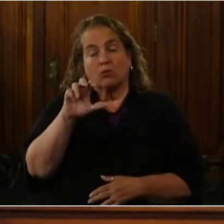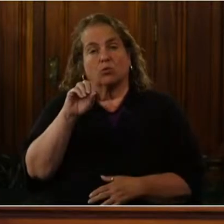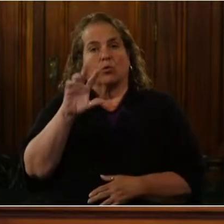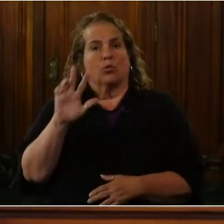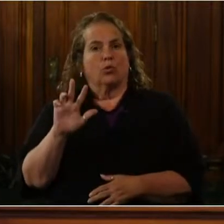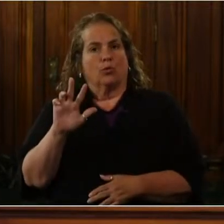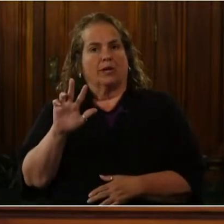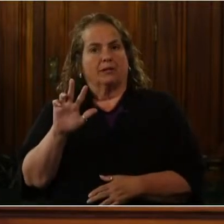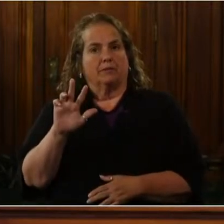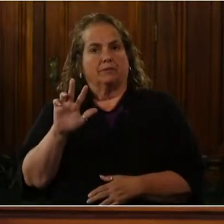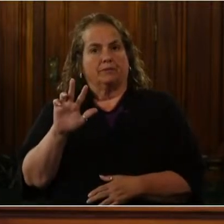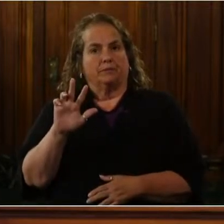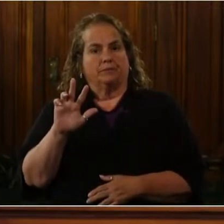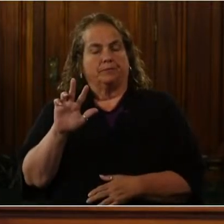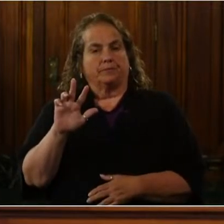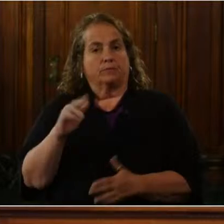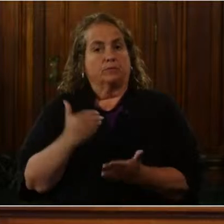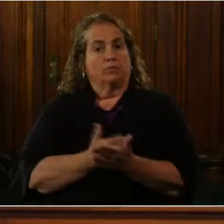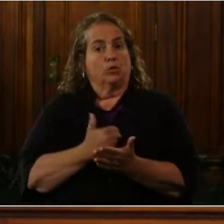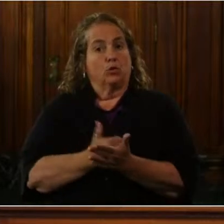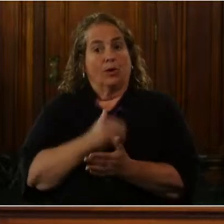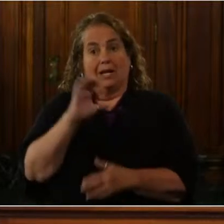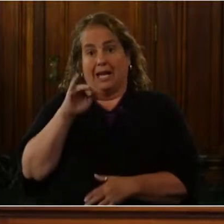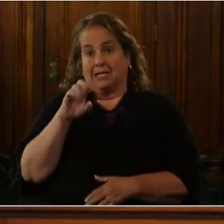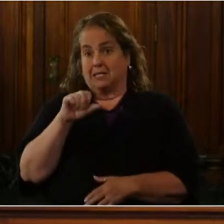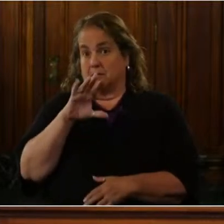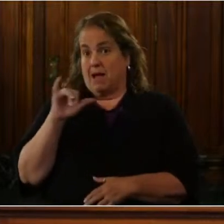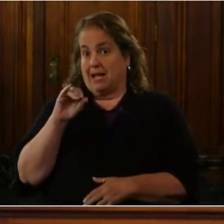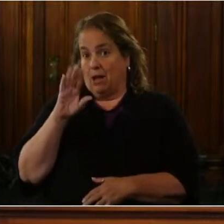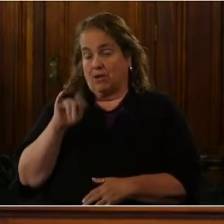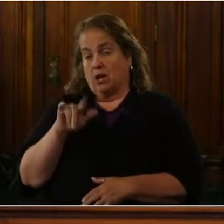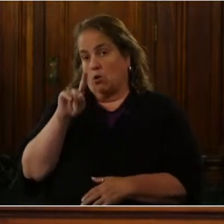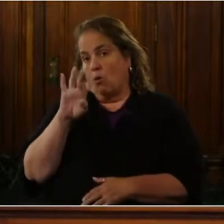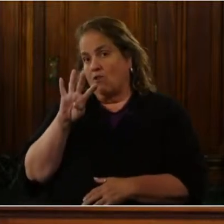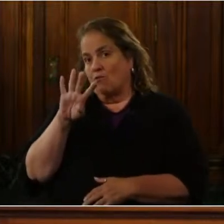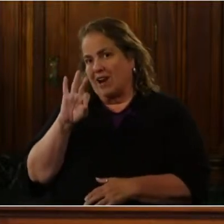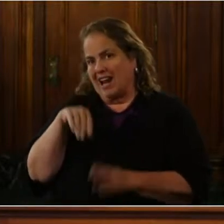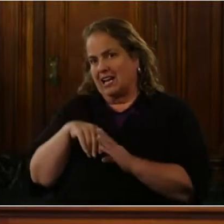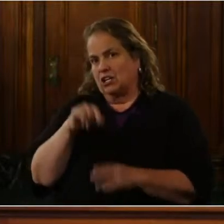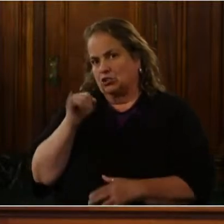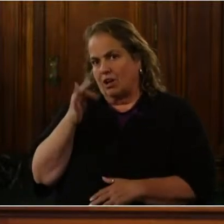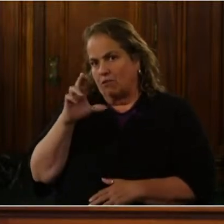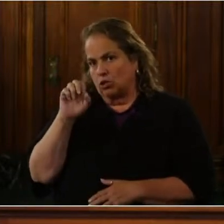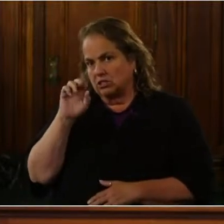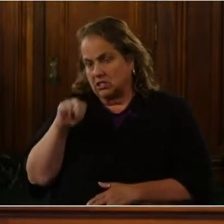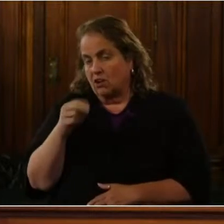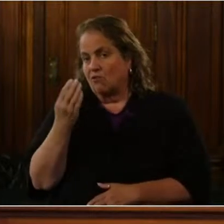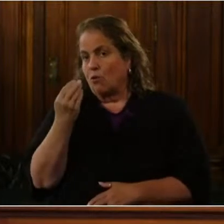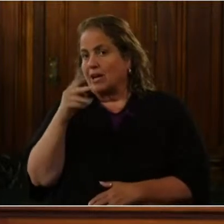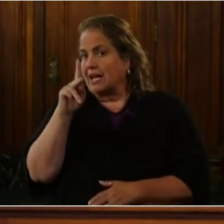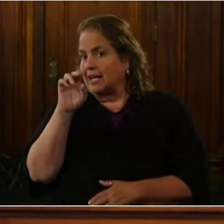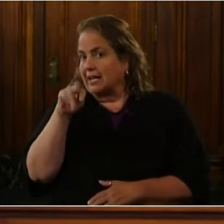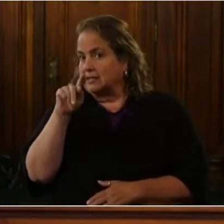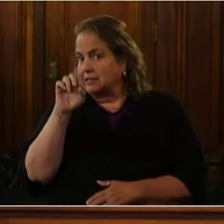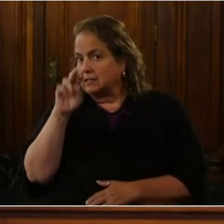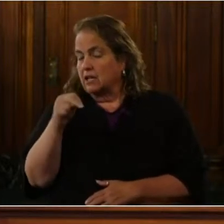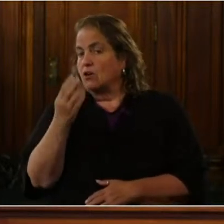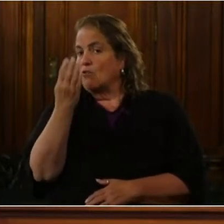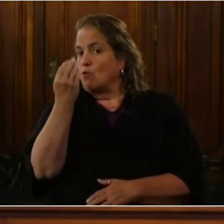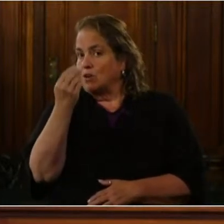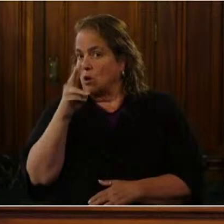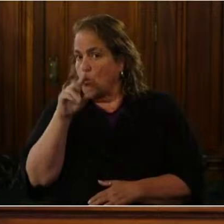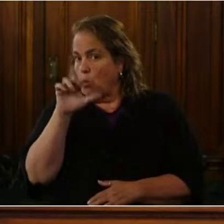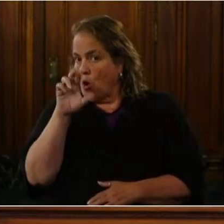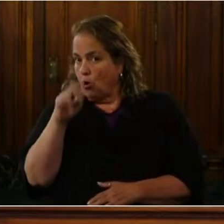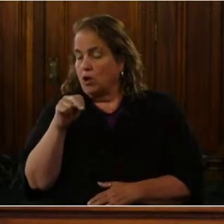3,303. New cases by county, 149 in Jefferson, 14 in Kenton, 14 in